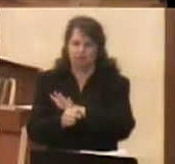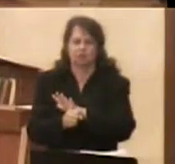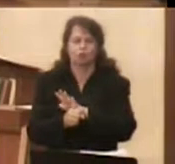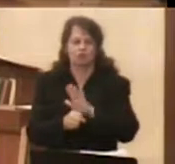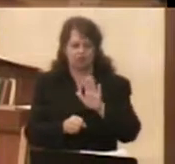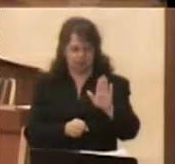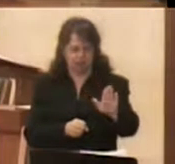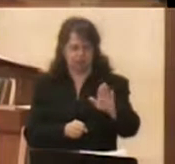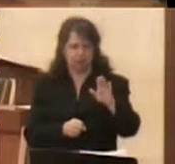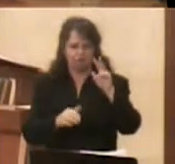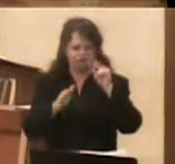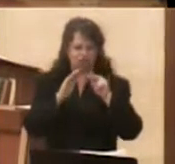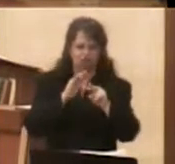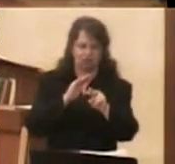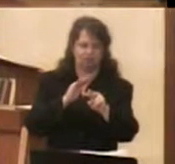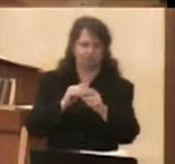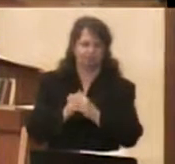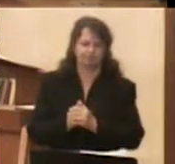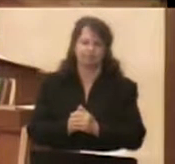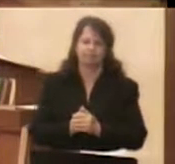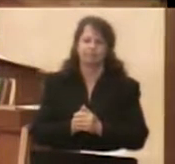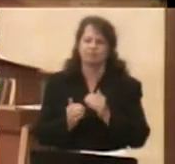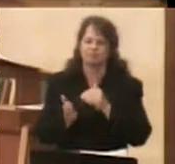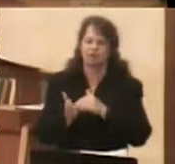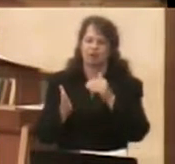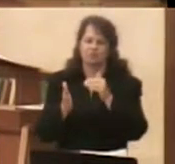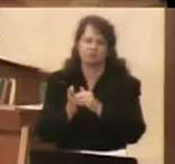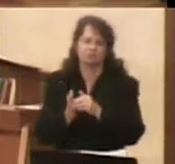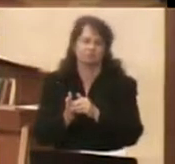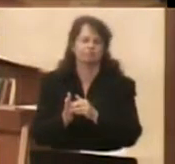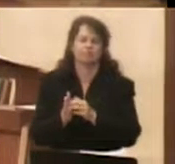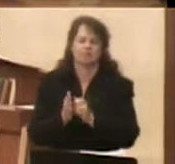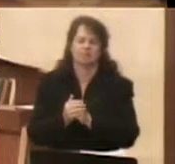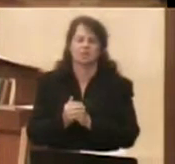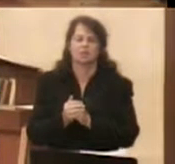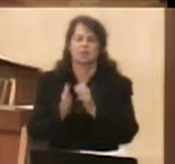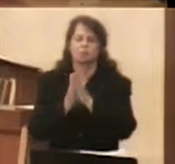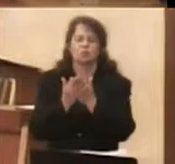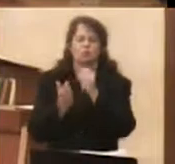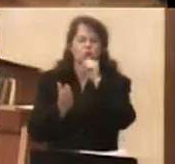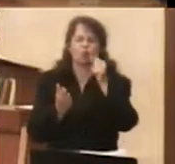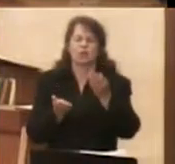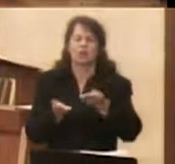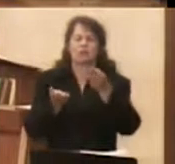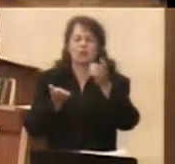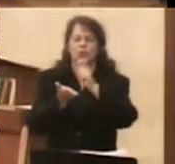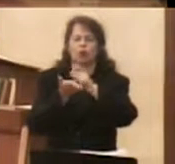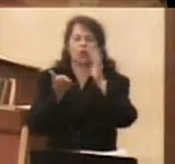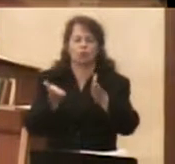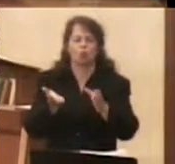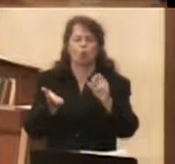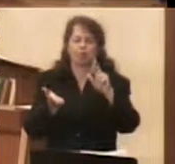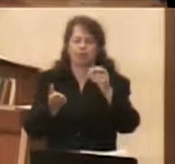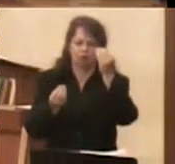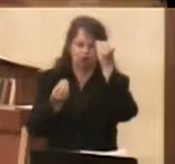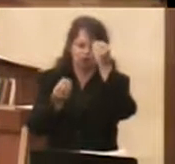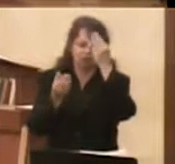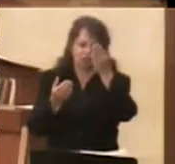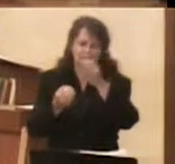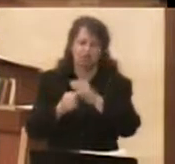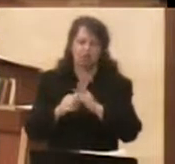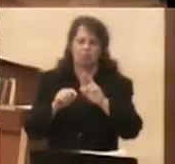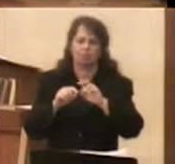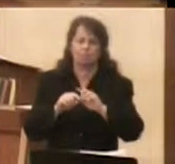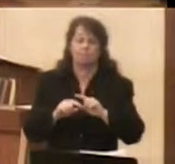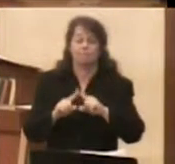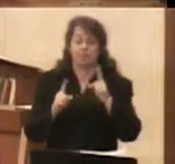all about. Oftentimes, apocalyptic books do not lift up an author or a context, but Revelation is unique